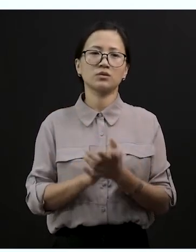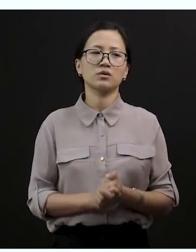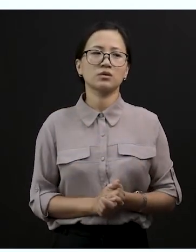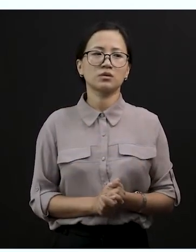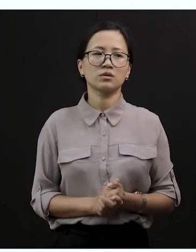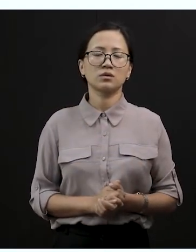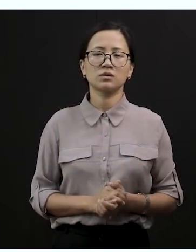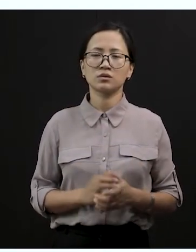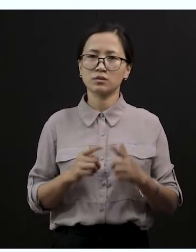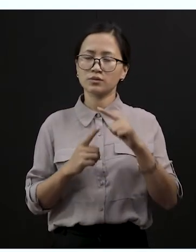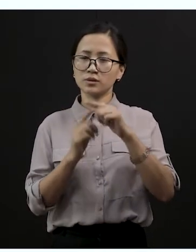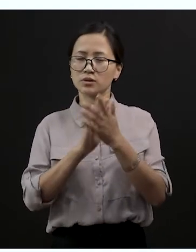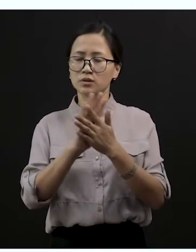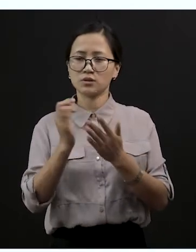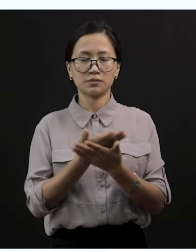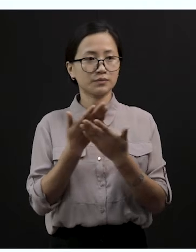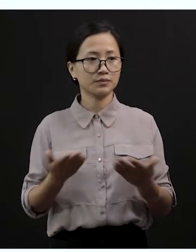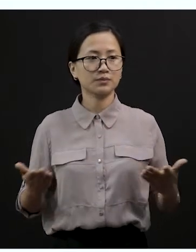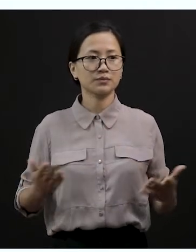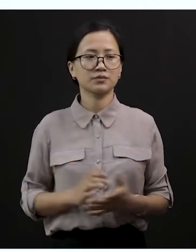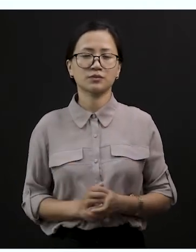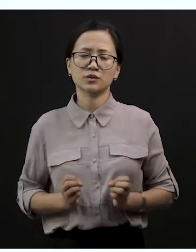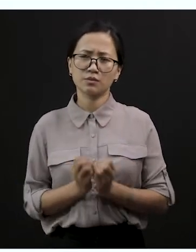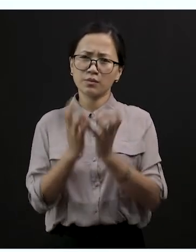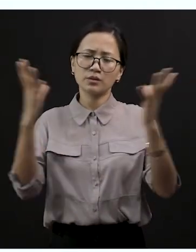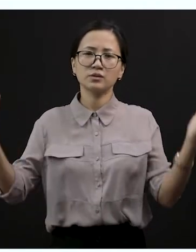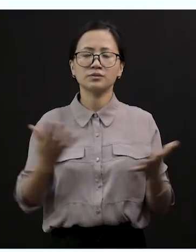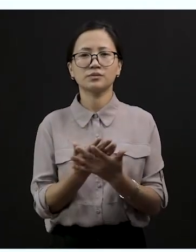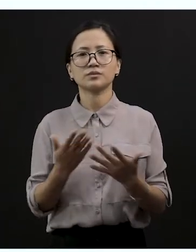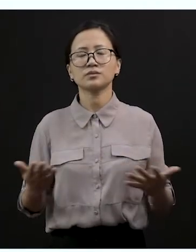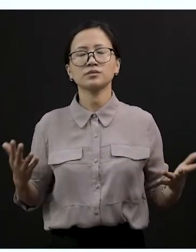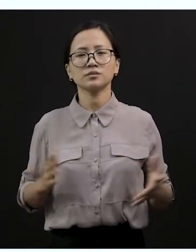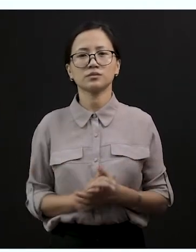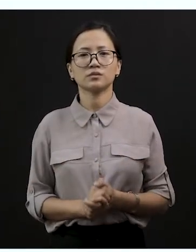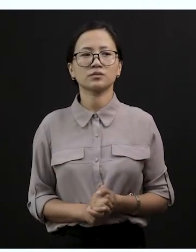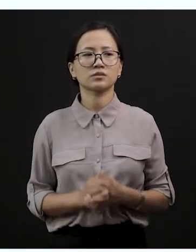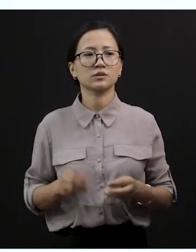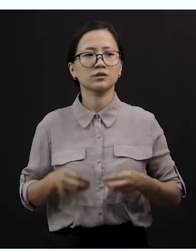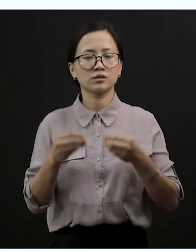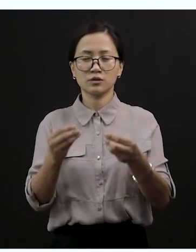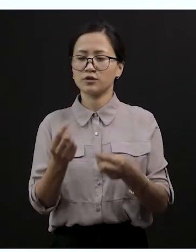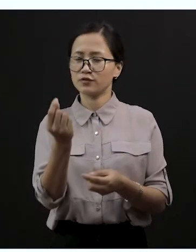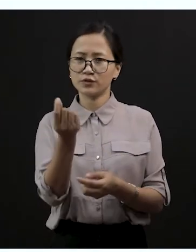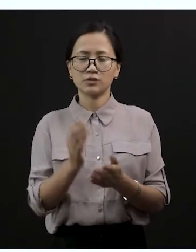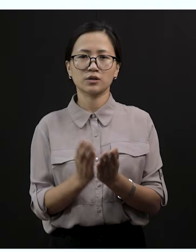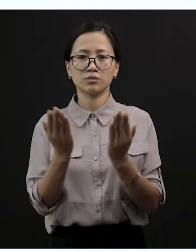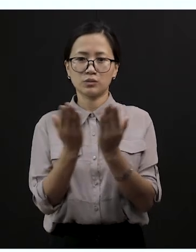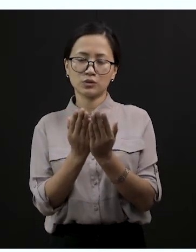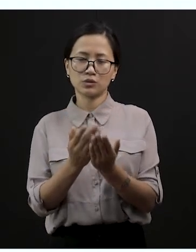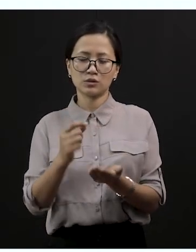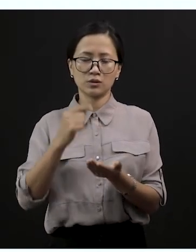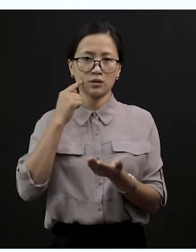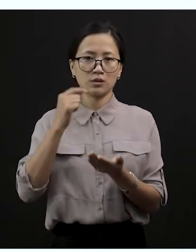noun. Okay, the next is thing, name of things. There are many names of things, right? Here I've just given some few books, pencil